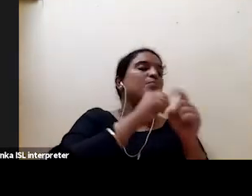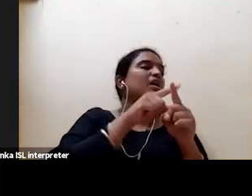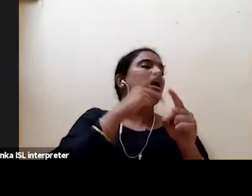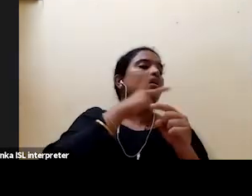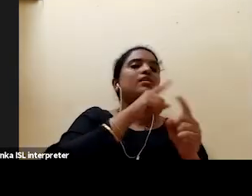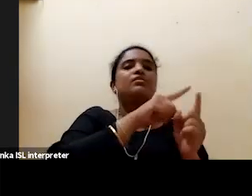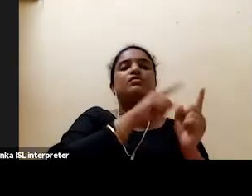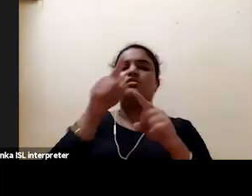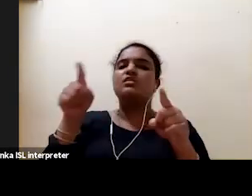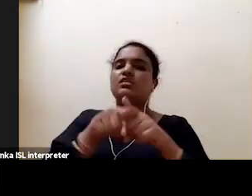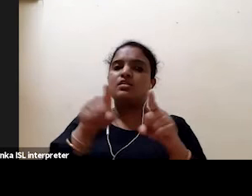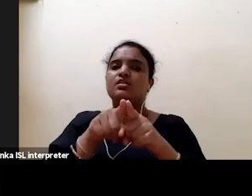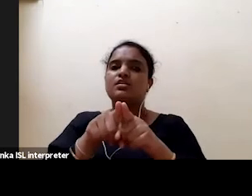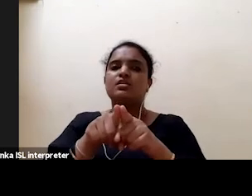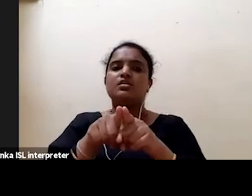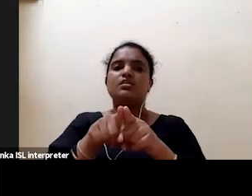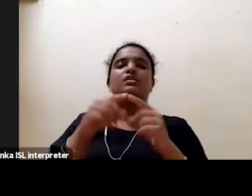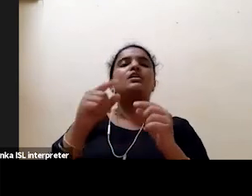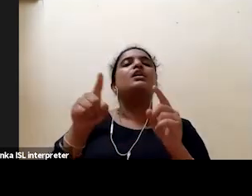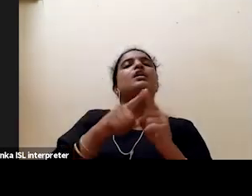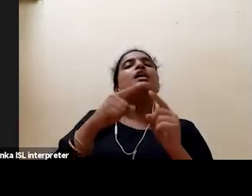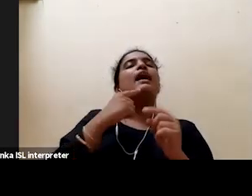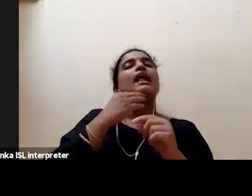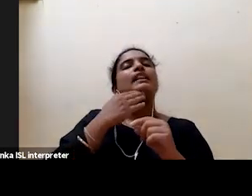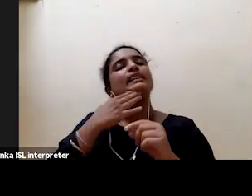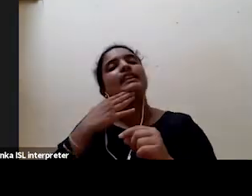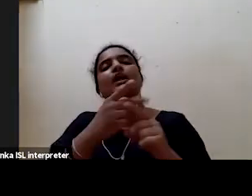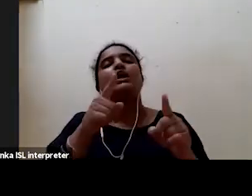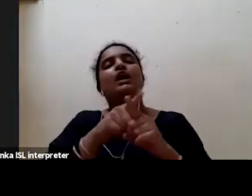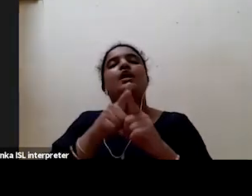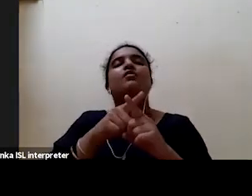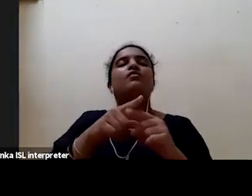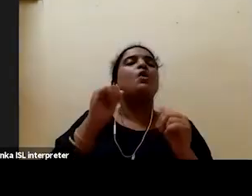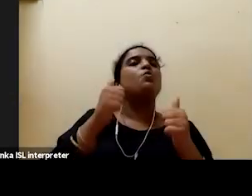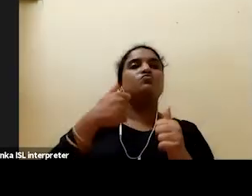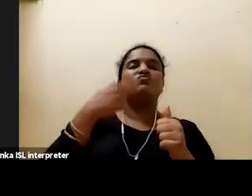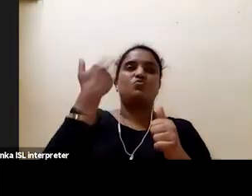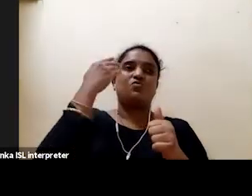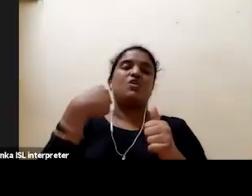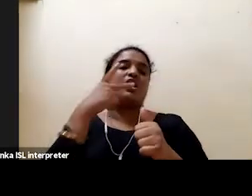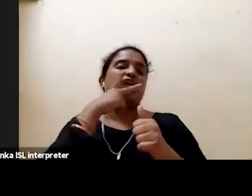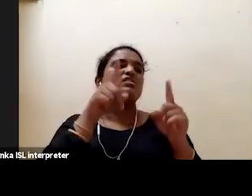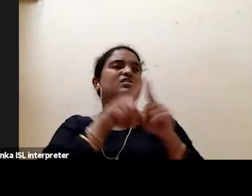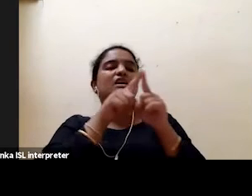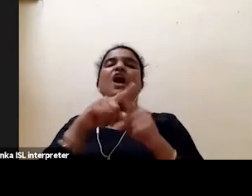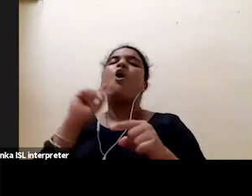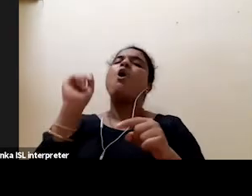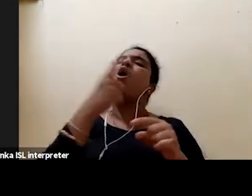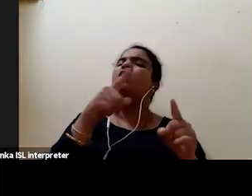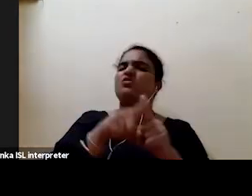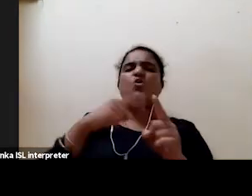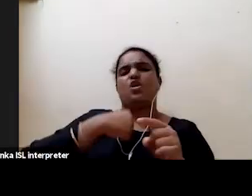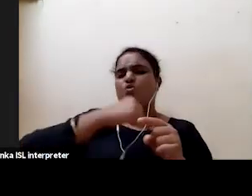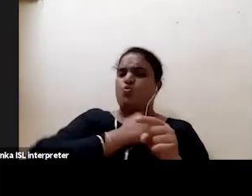show or anything, it's always graceful to give the attribution as to where you got this recipe, because not every recipe is